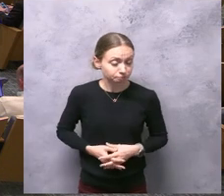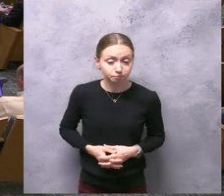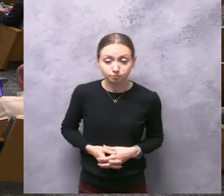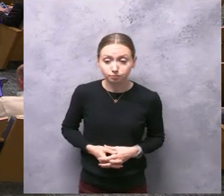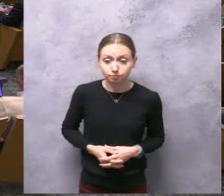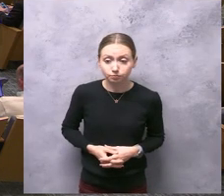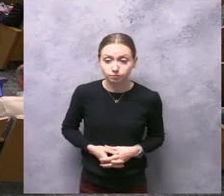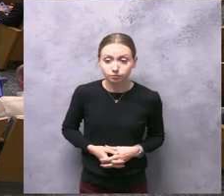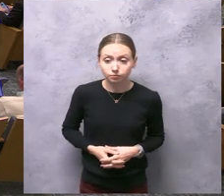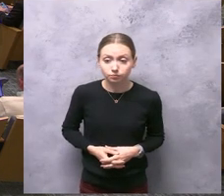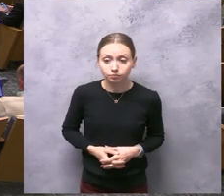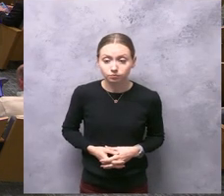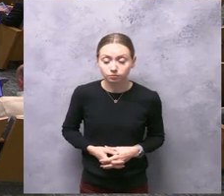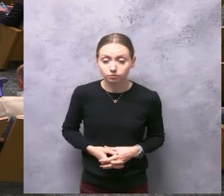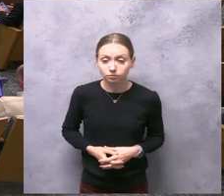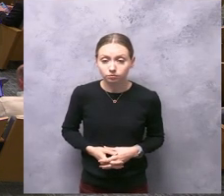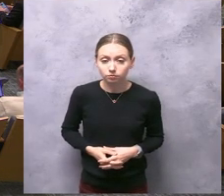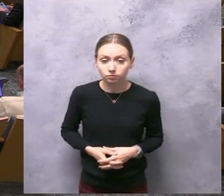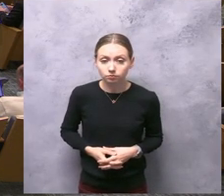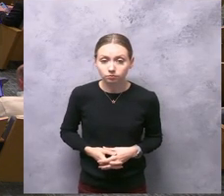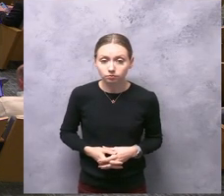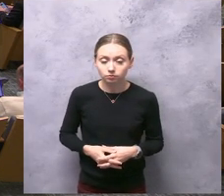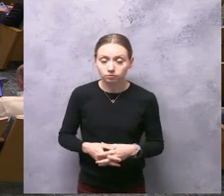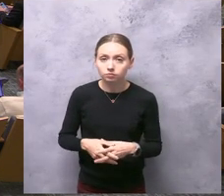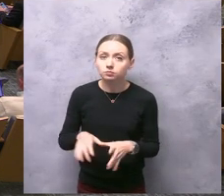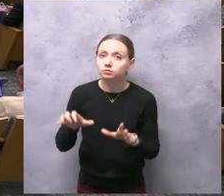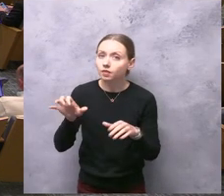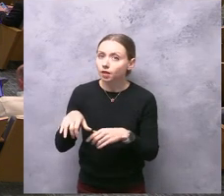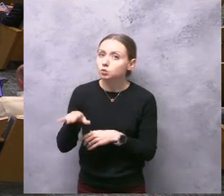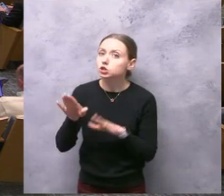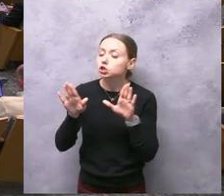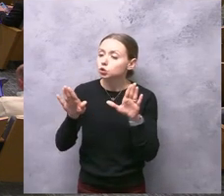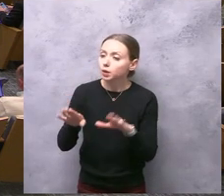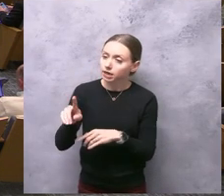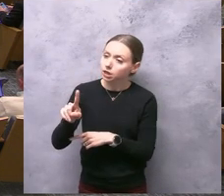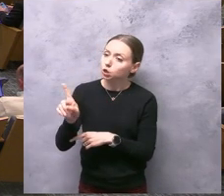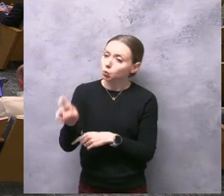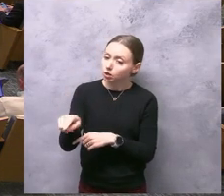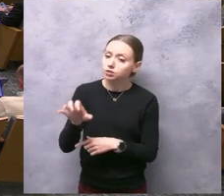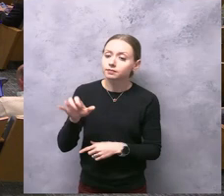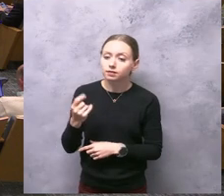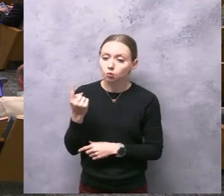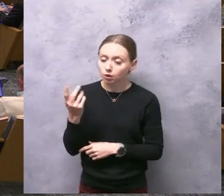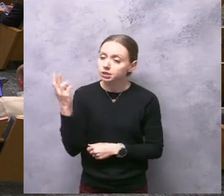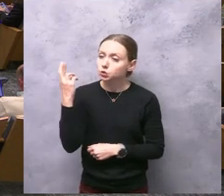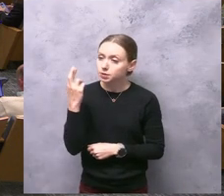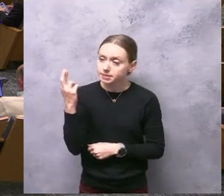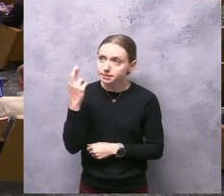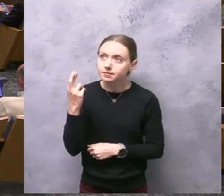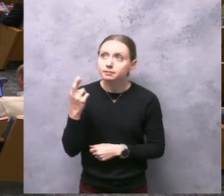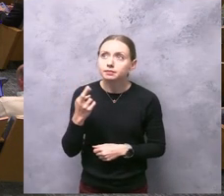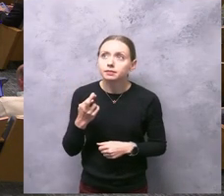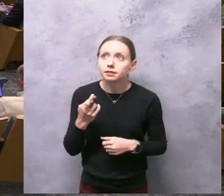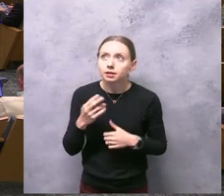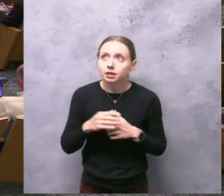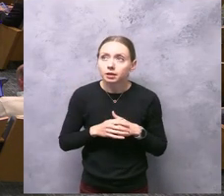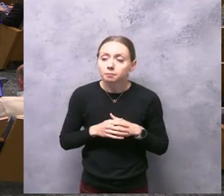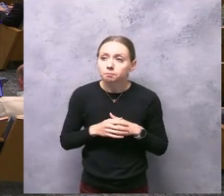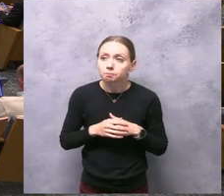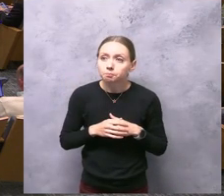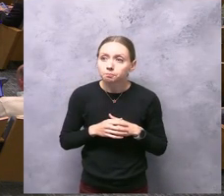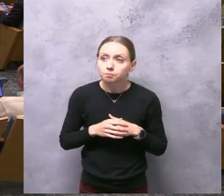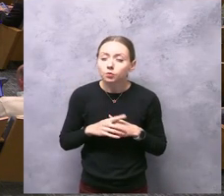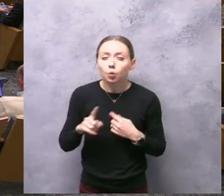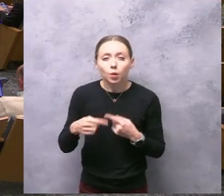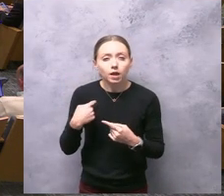You may. That was a great question, and that's one reason why when I've been talking about addressing